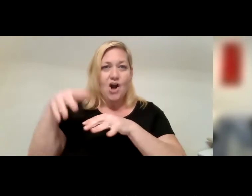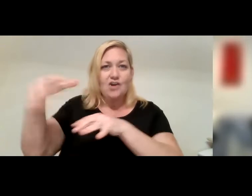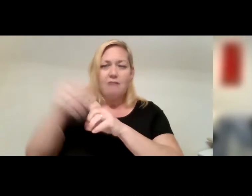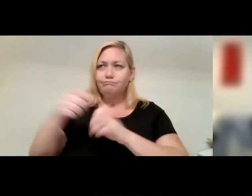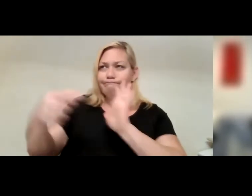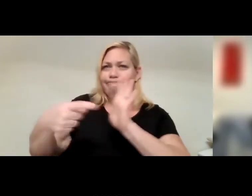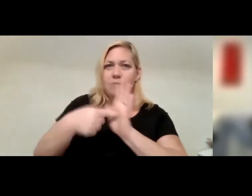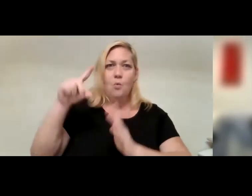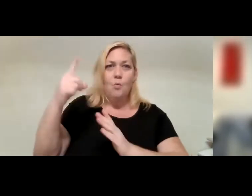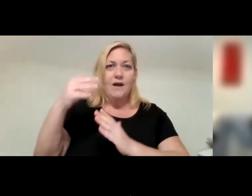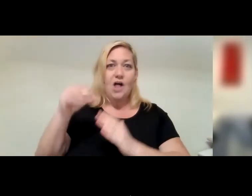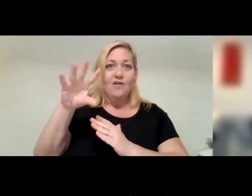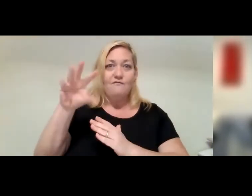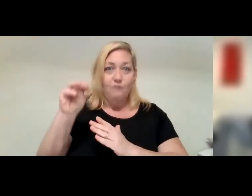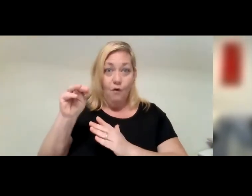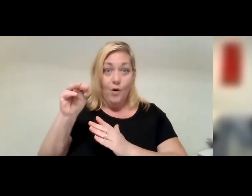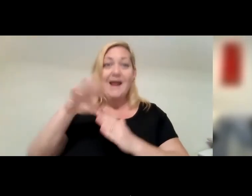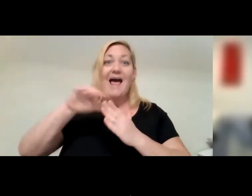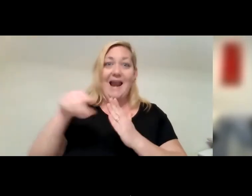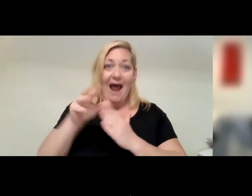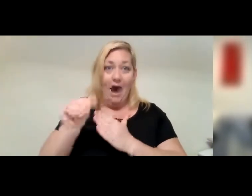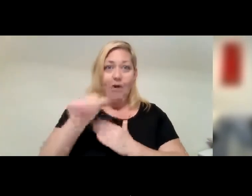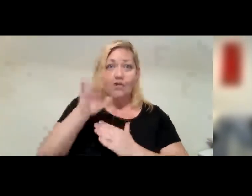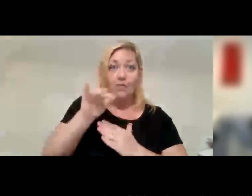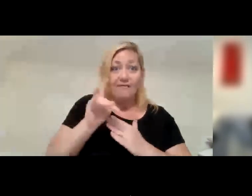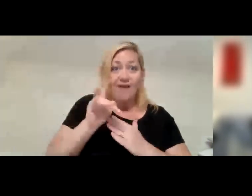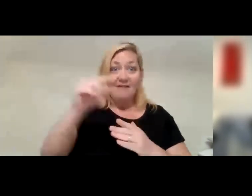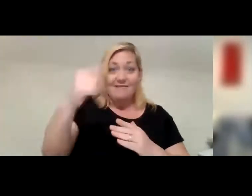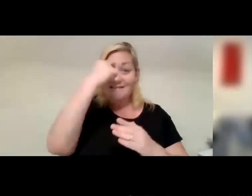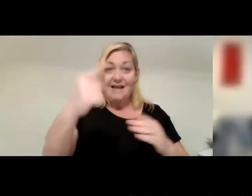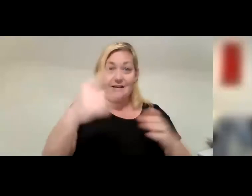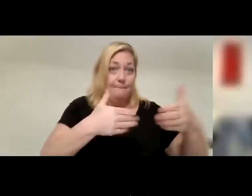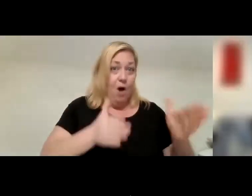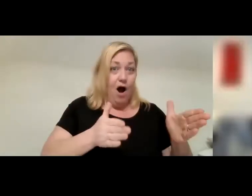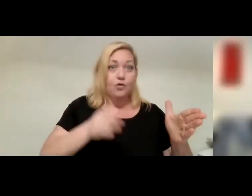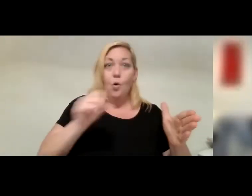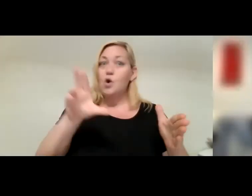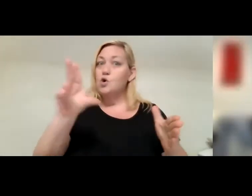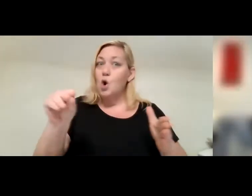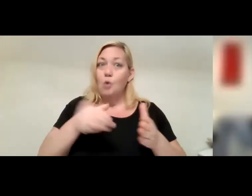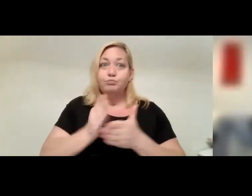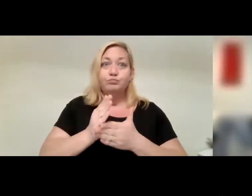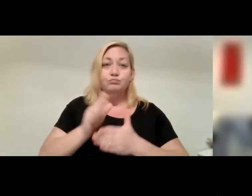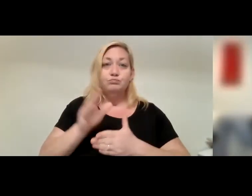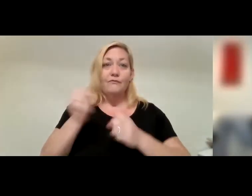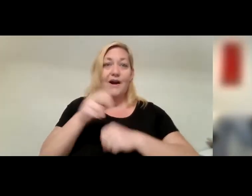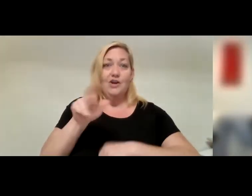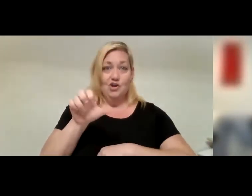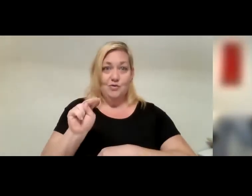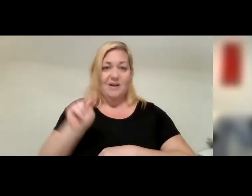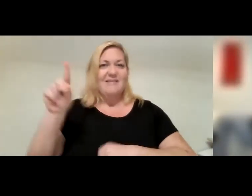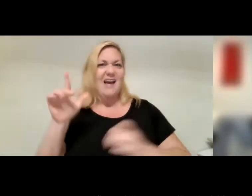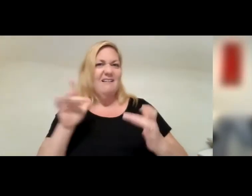demanding $1.40 an hour, 25 cents a box, and the right to form a union. Larry Itliong soon contacted the